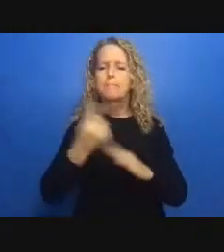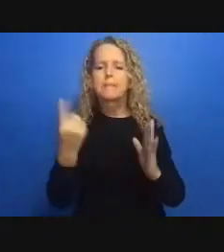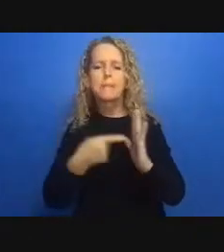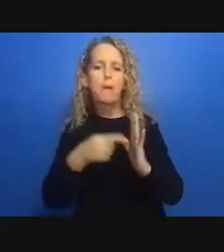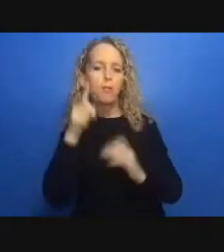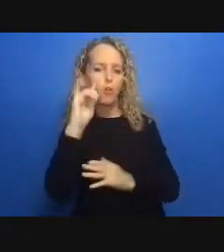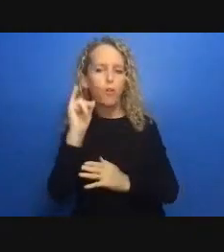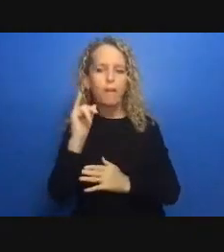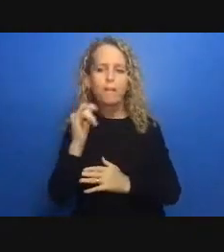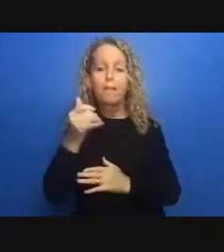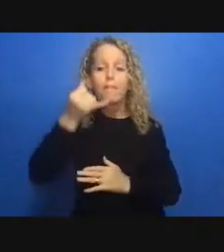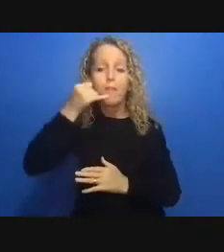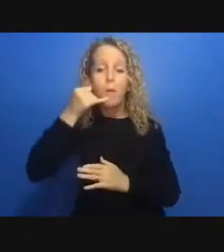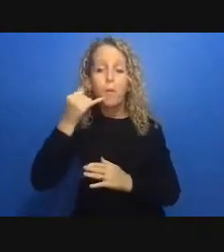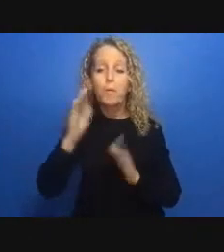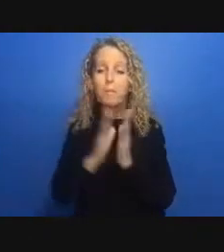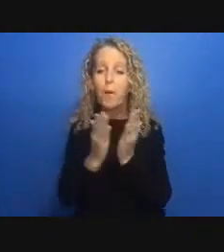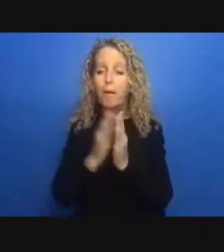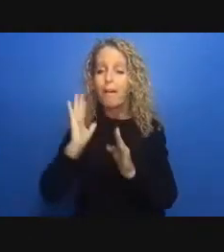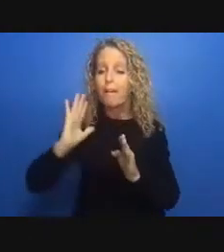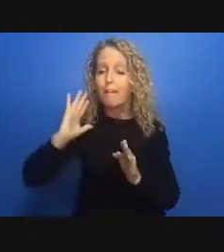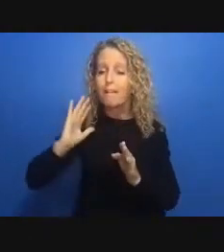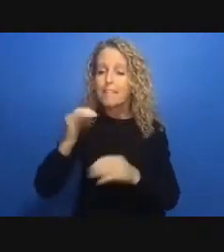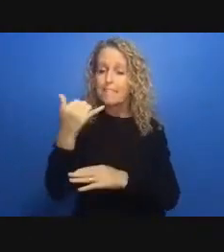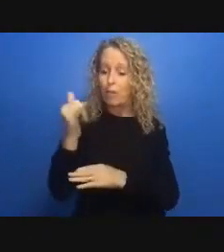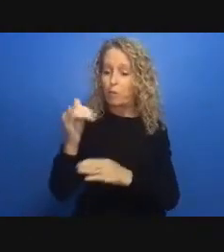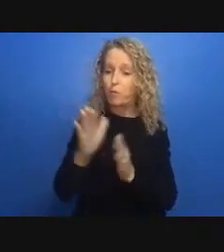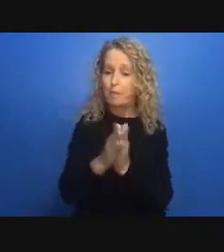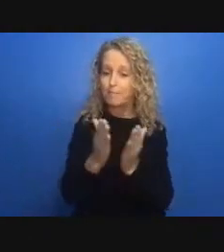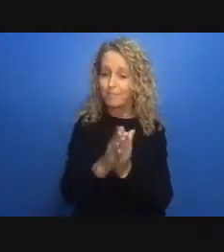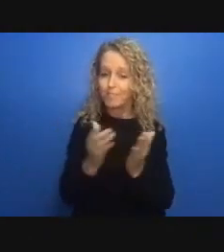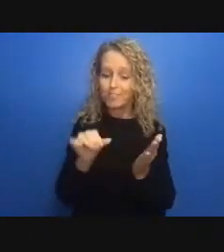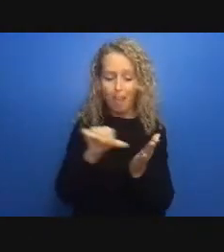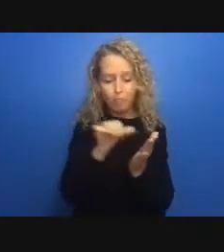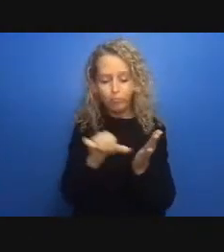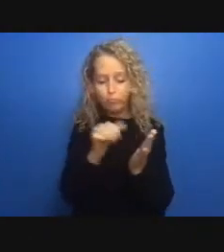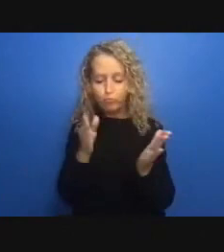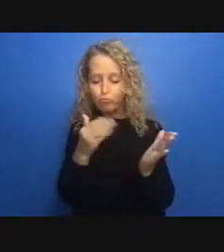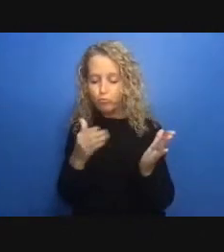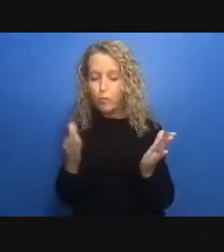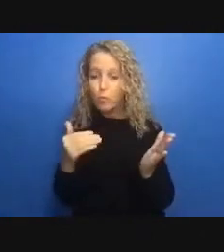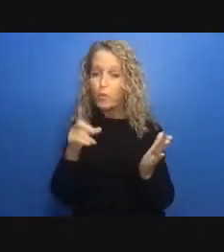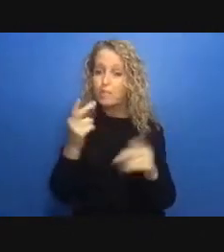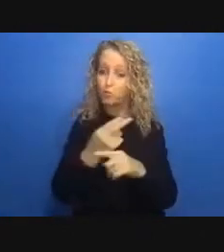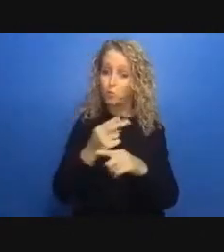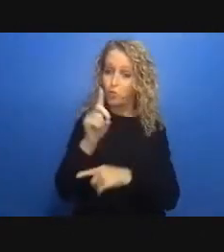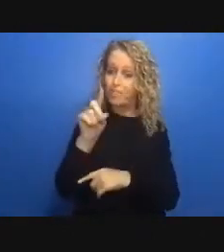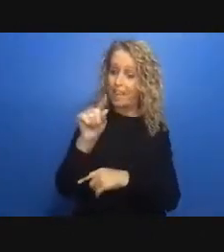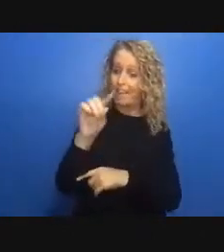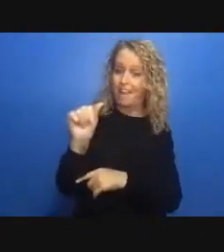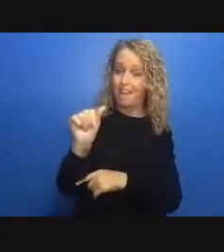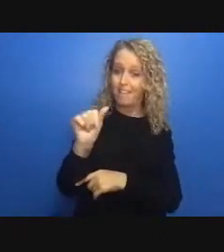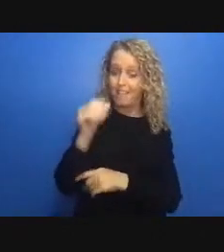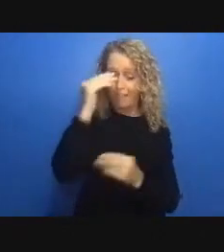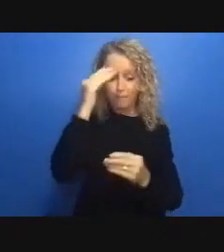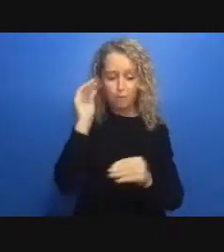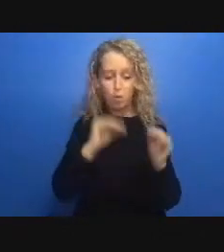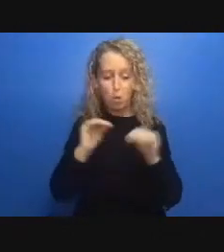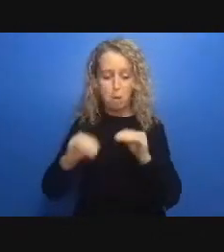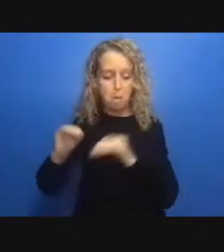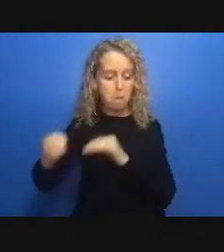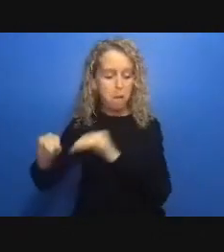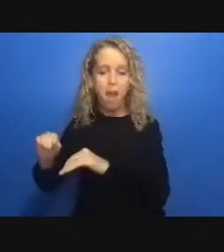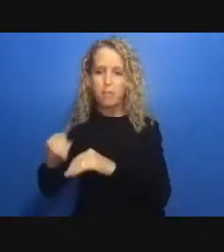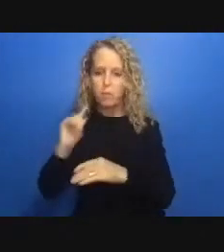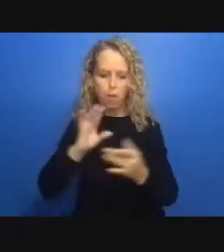available and searchable. You know, it would require using, you know, international standards around metadata access, but we can